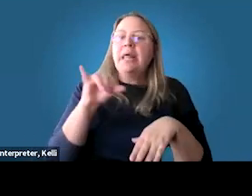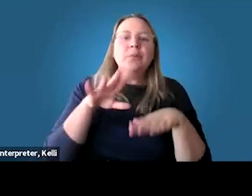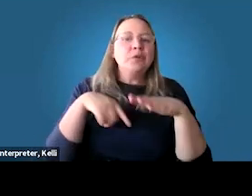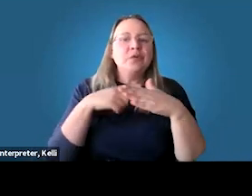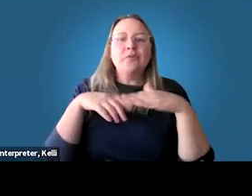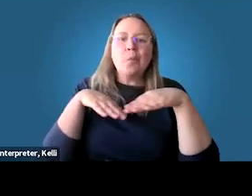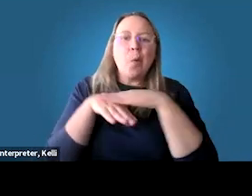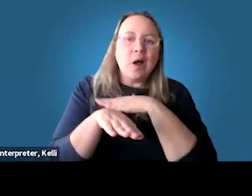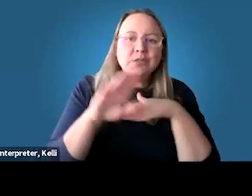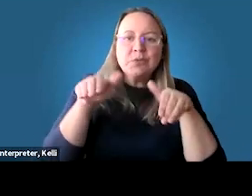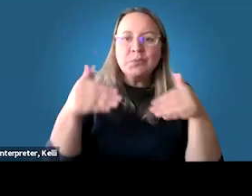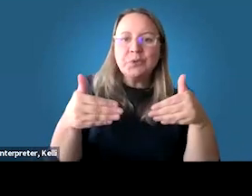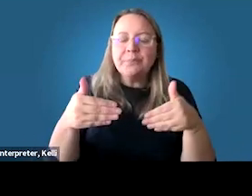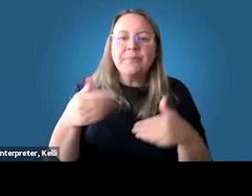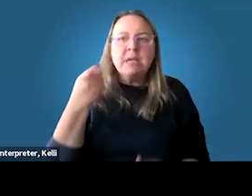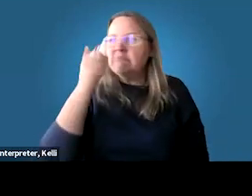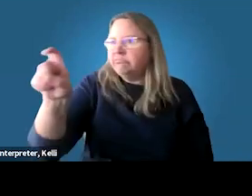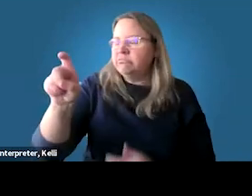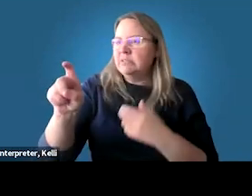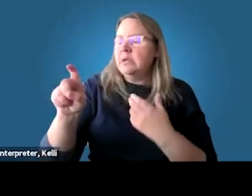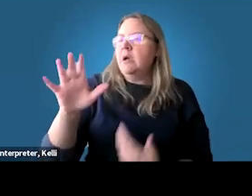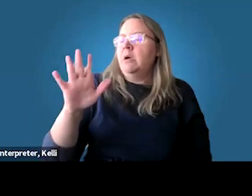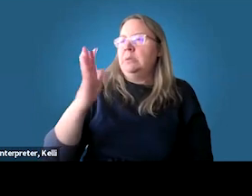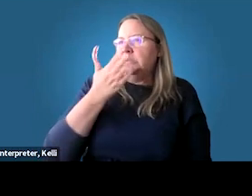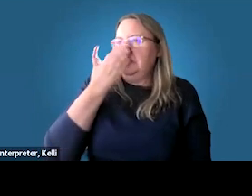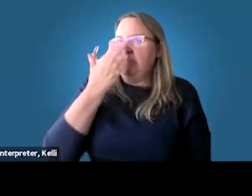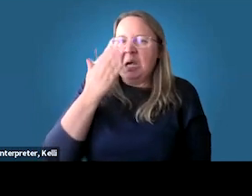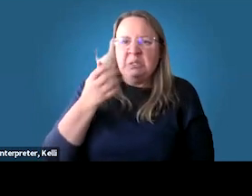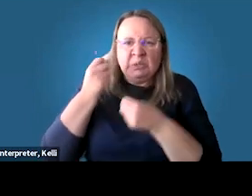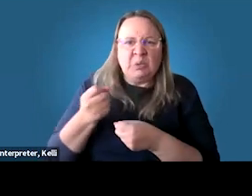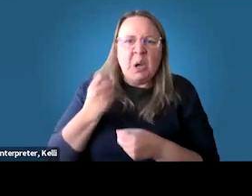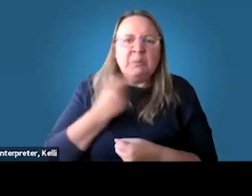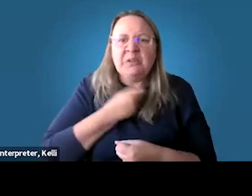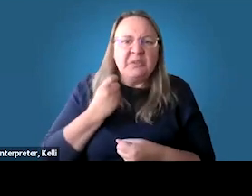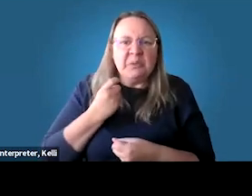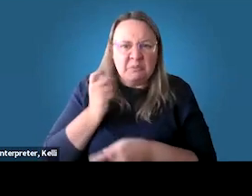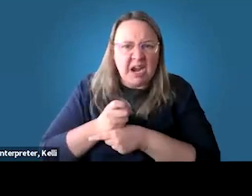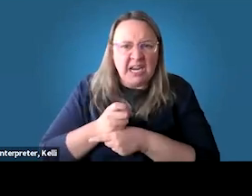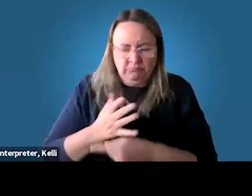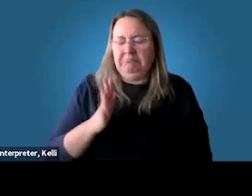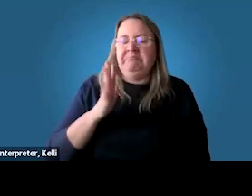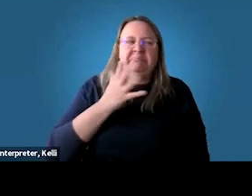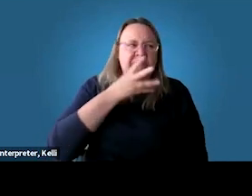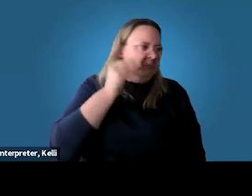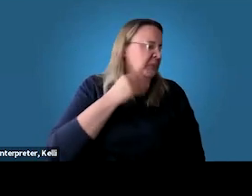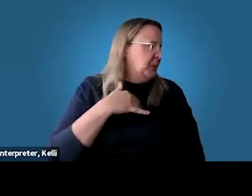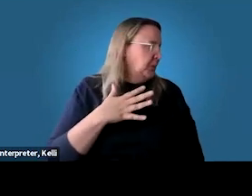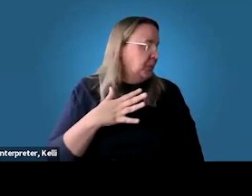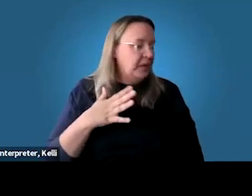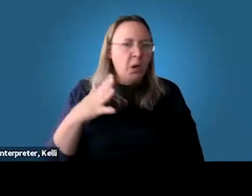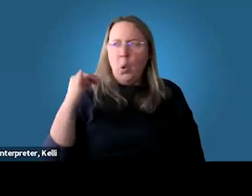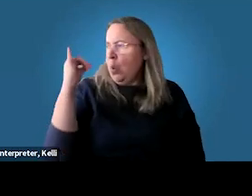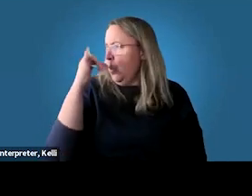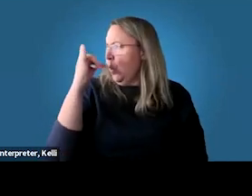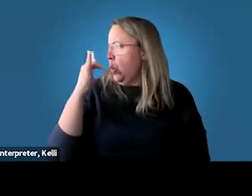room and someone's wearing very strong perfume or cologne. Anybody like that? type yes in chat. You caught a whiff of this